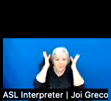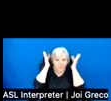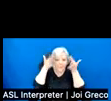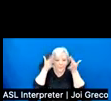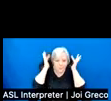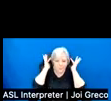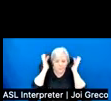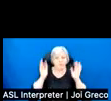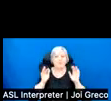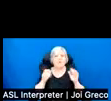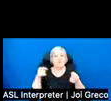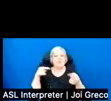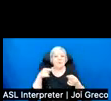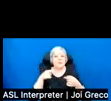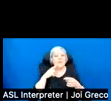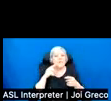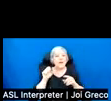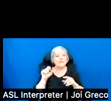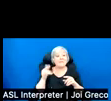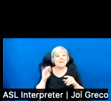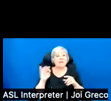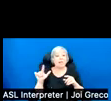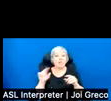scalp. And from these signals, we can